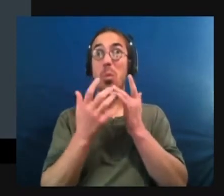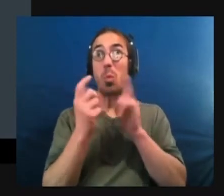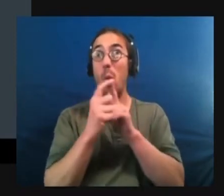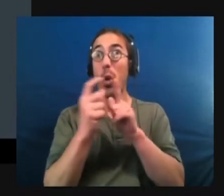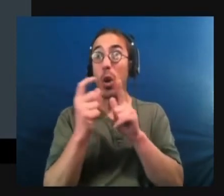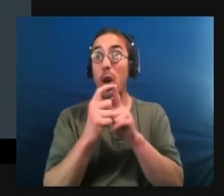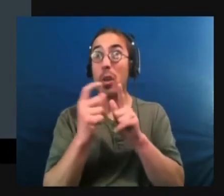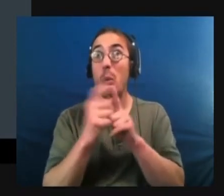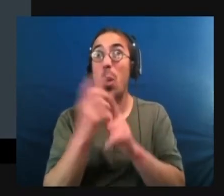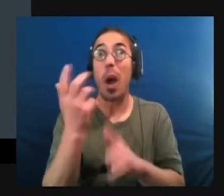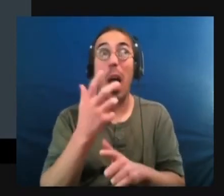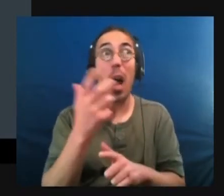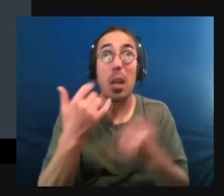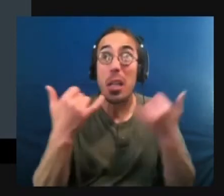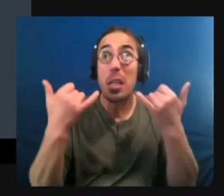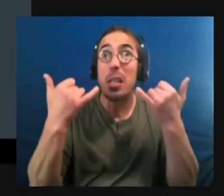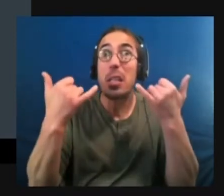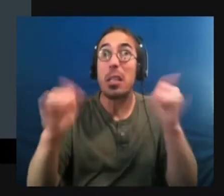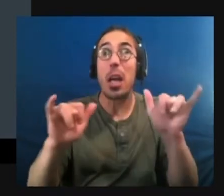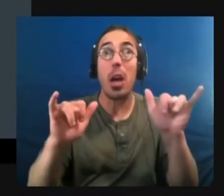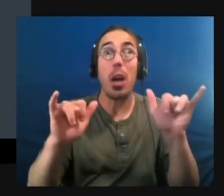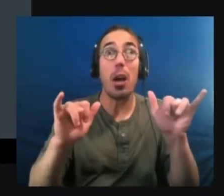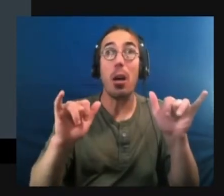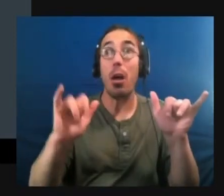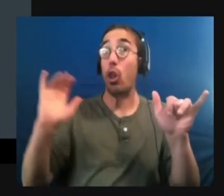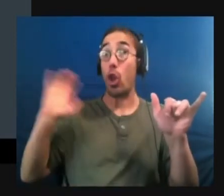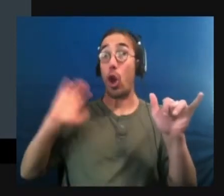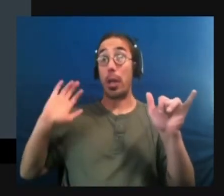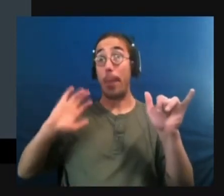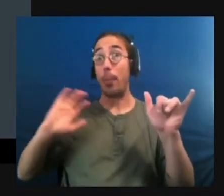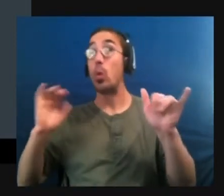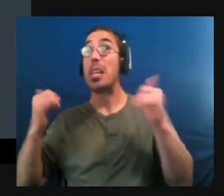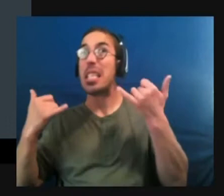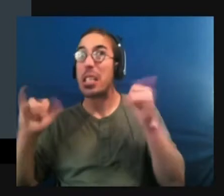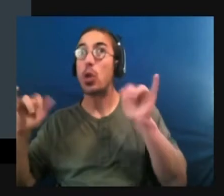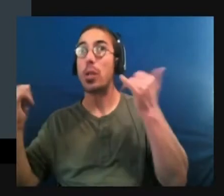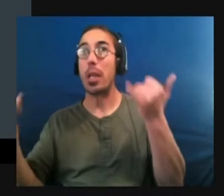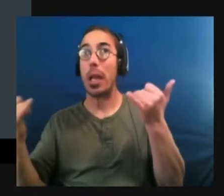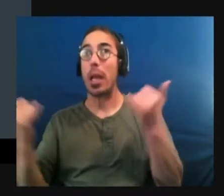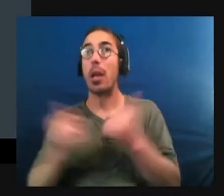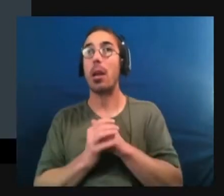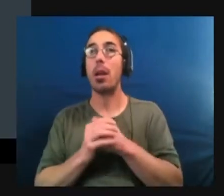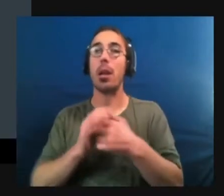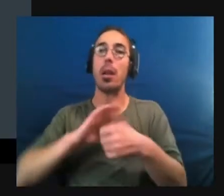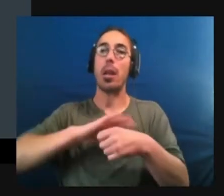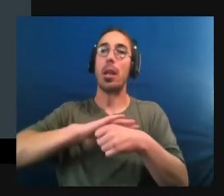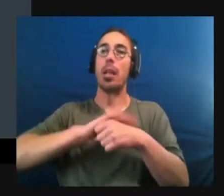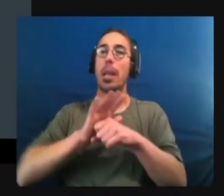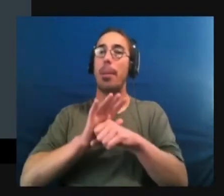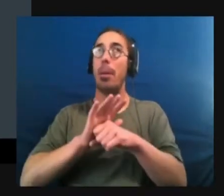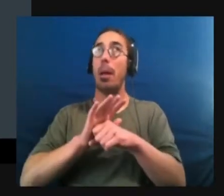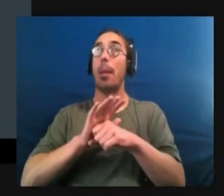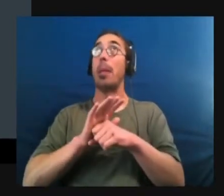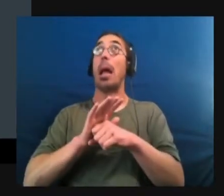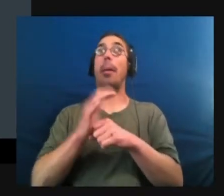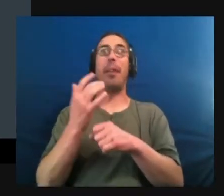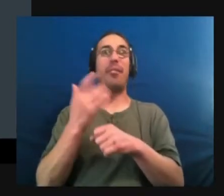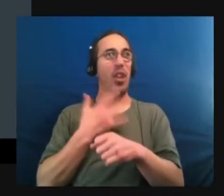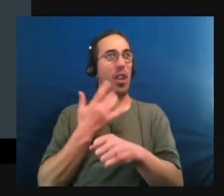even still today in 2020 and 2021, pandemic has me like, what year?